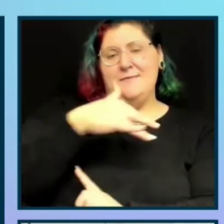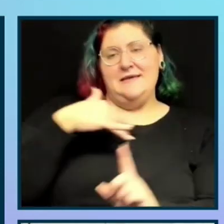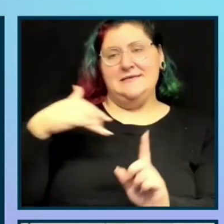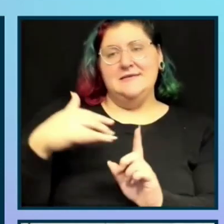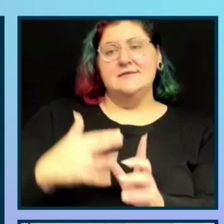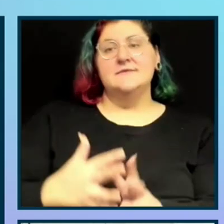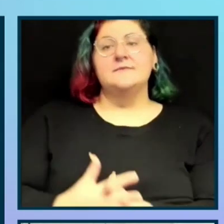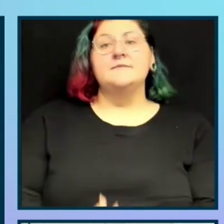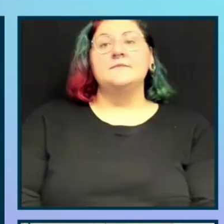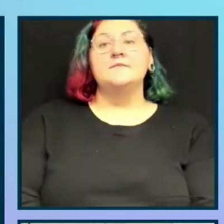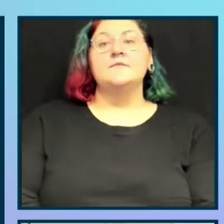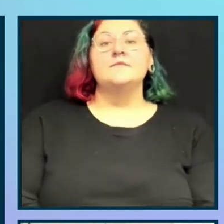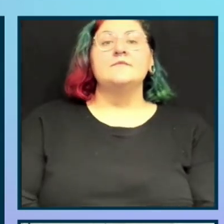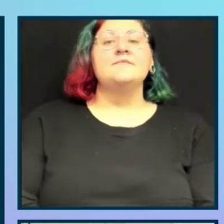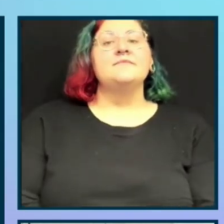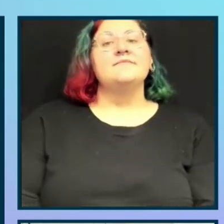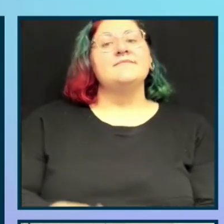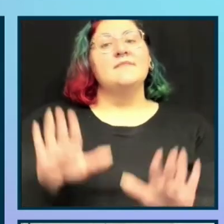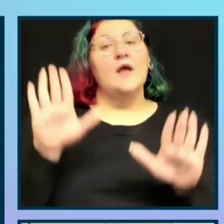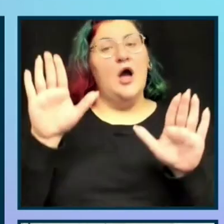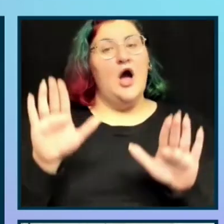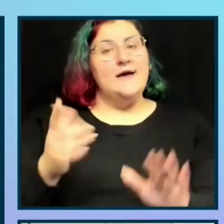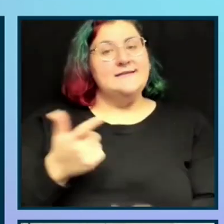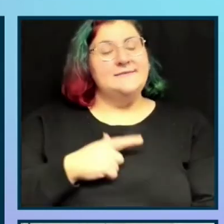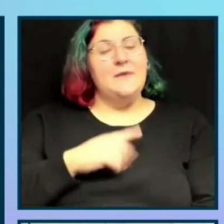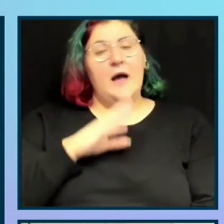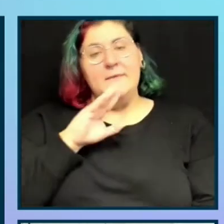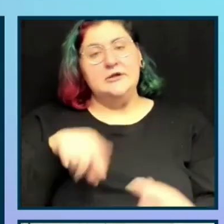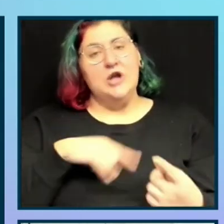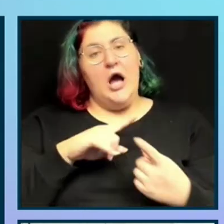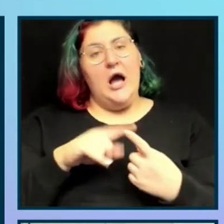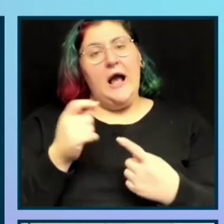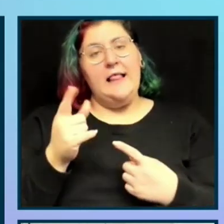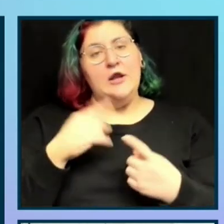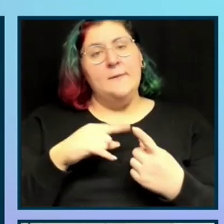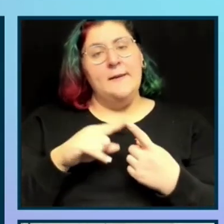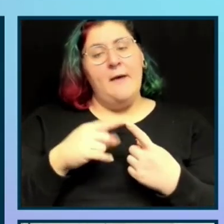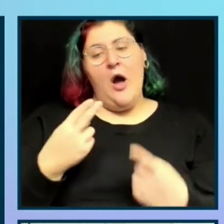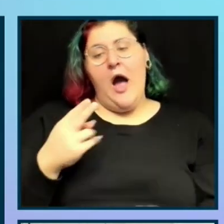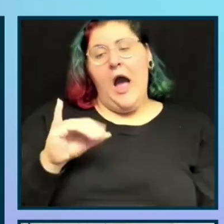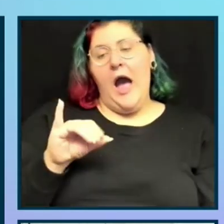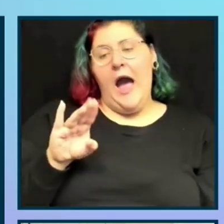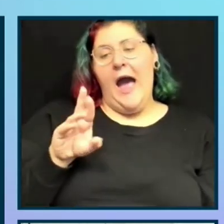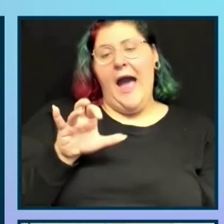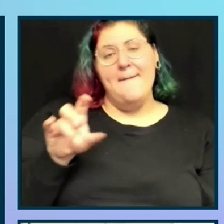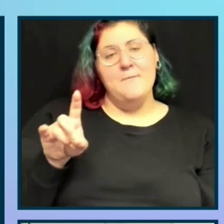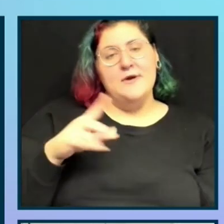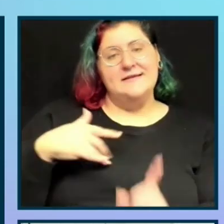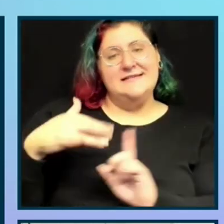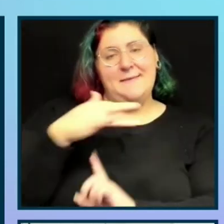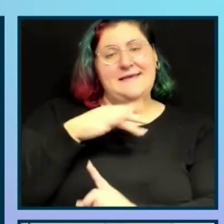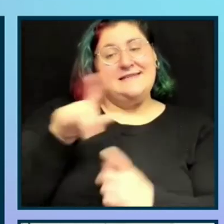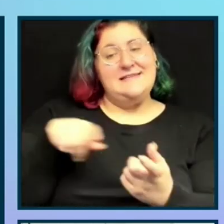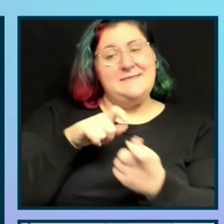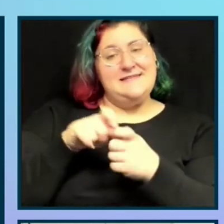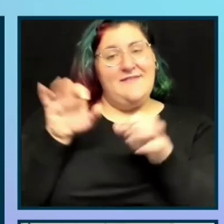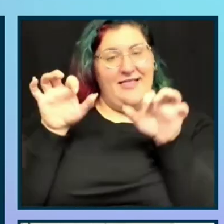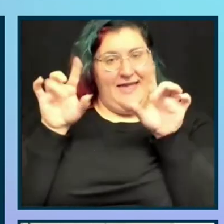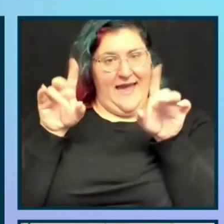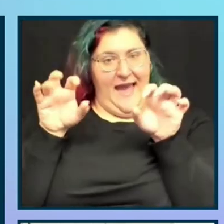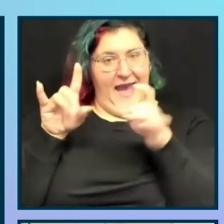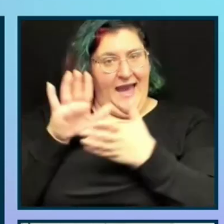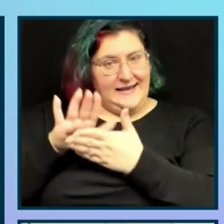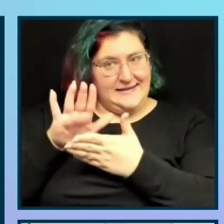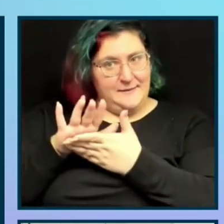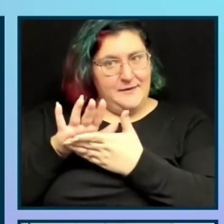Awesome. So I'm going to talk a little bit about hybrid spaces, specifically academia. For many of you, you may have first heard about